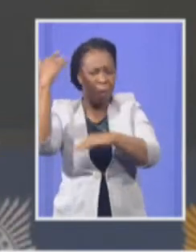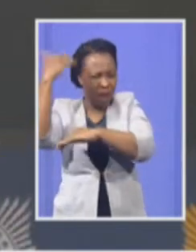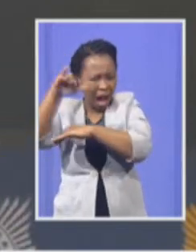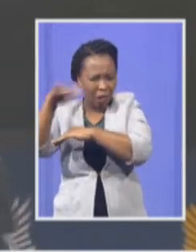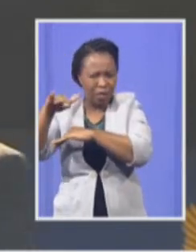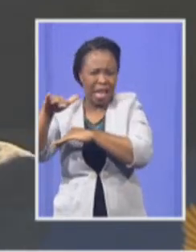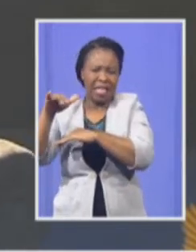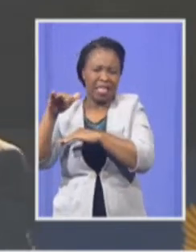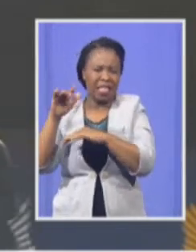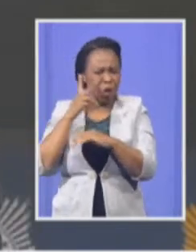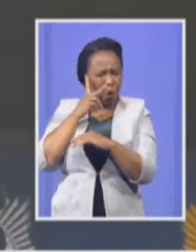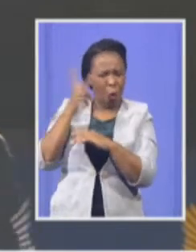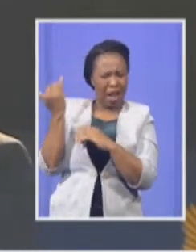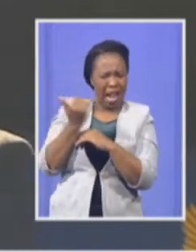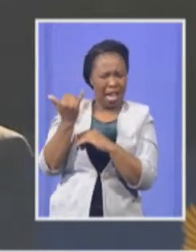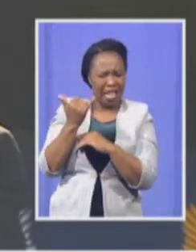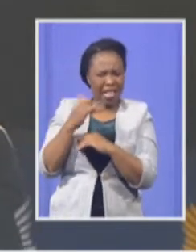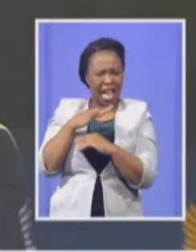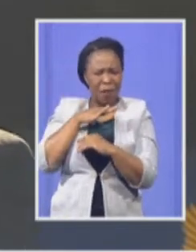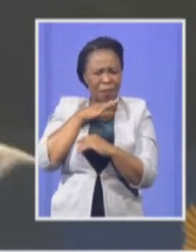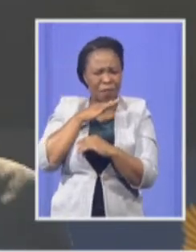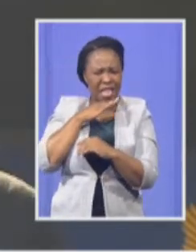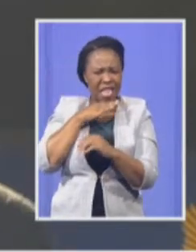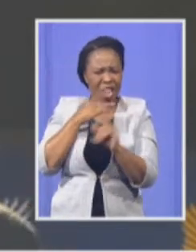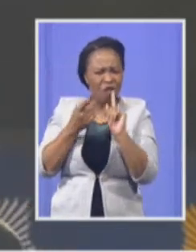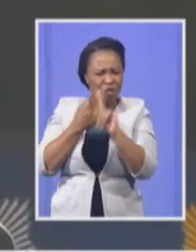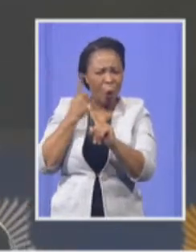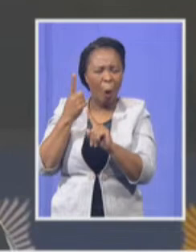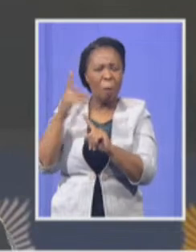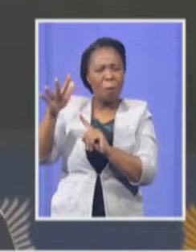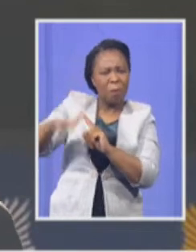ukuthi basukela nabesuka ngasemakhaya.